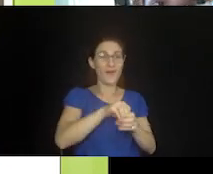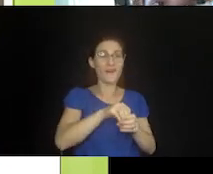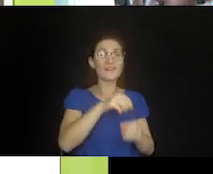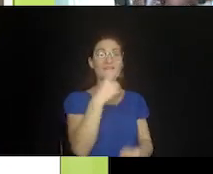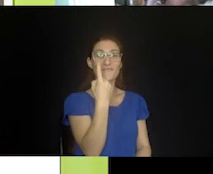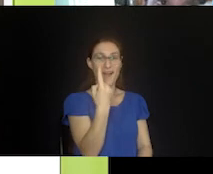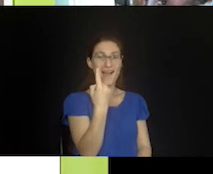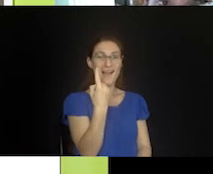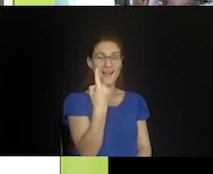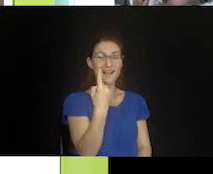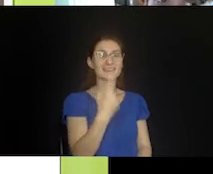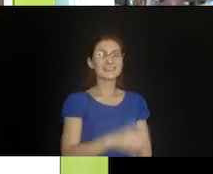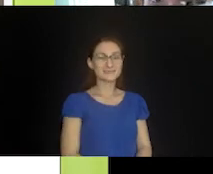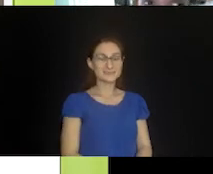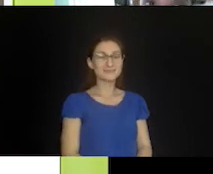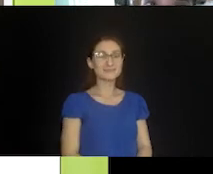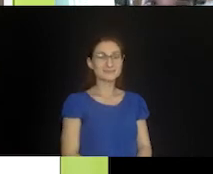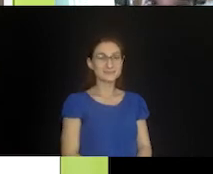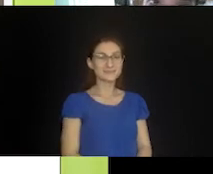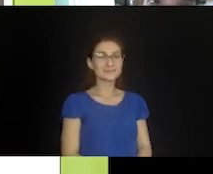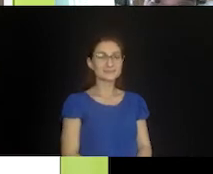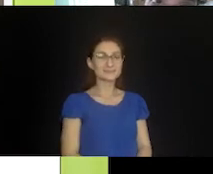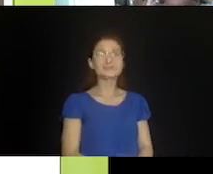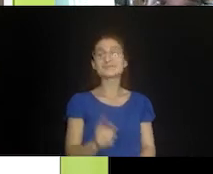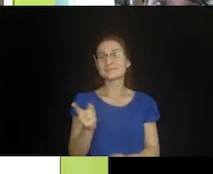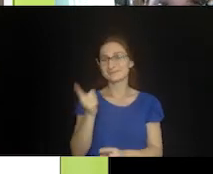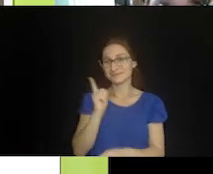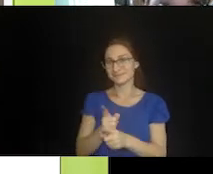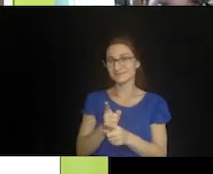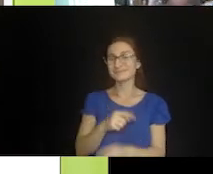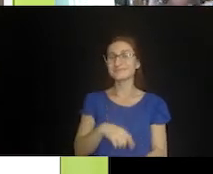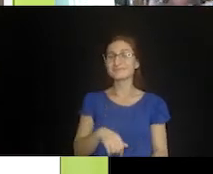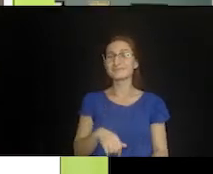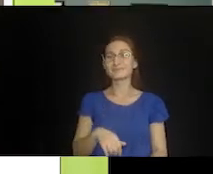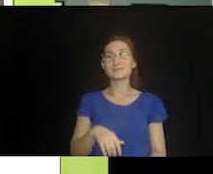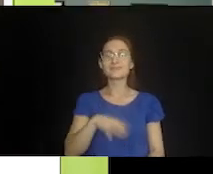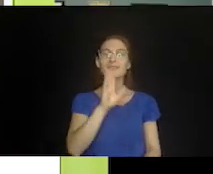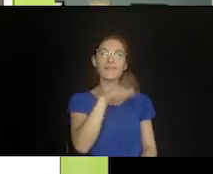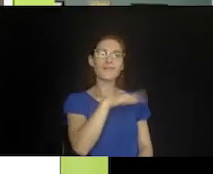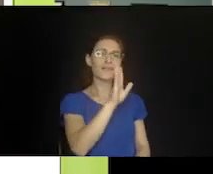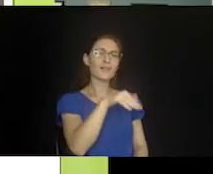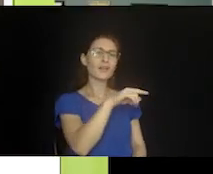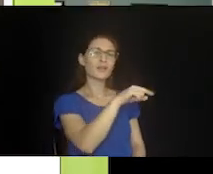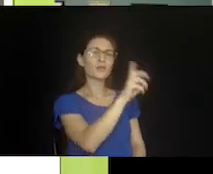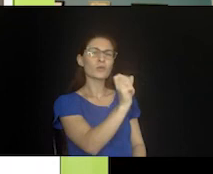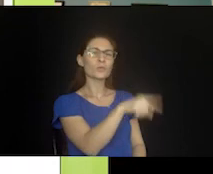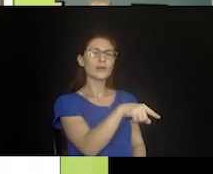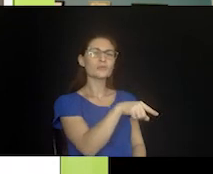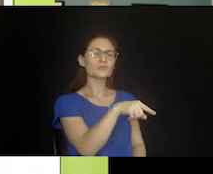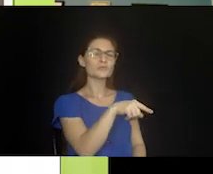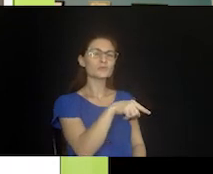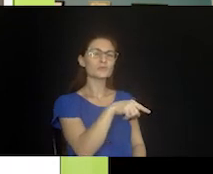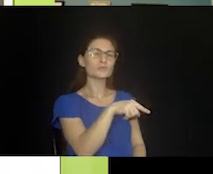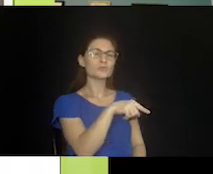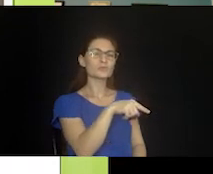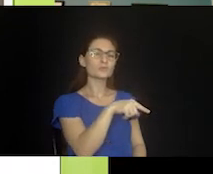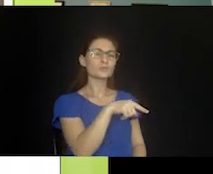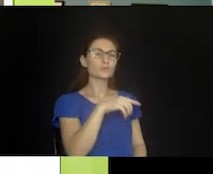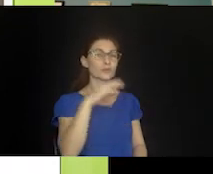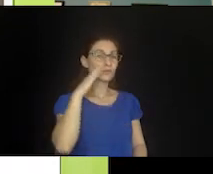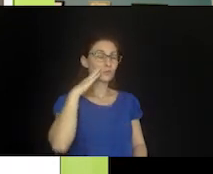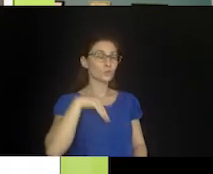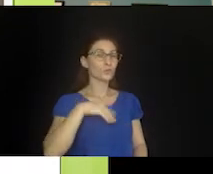was part of all one organization. Well, right. My question